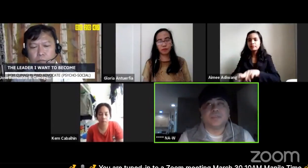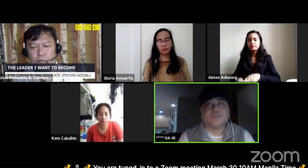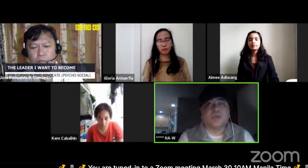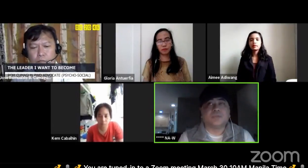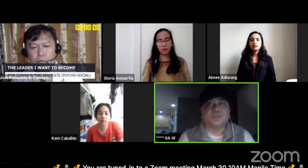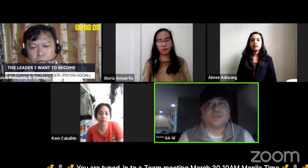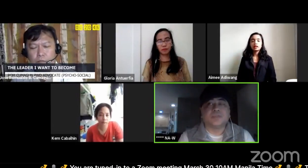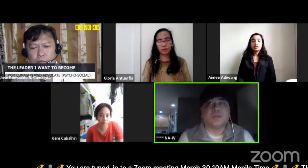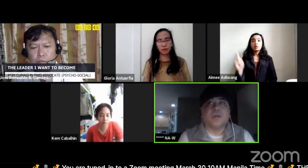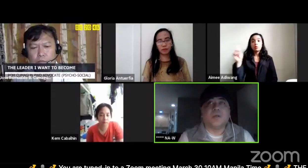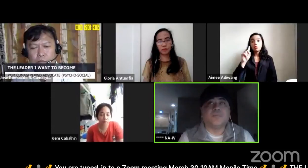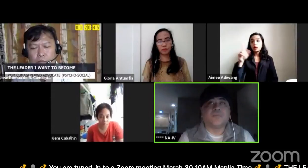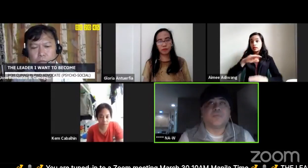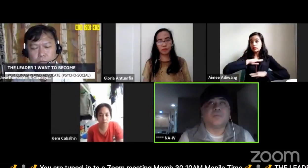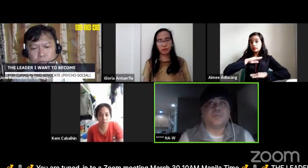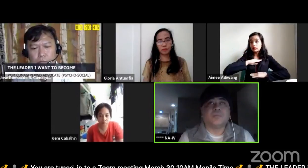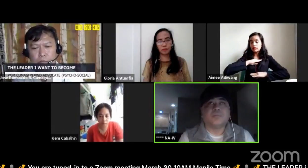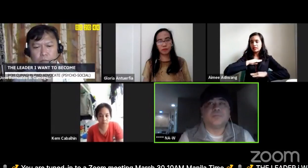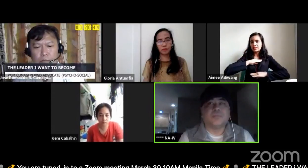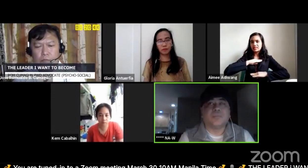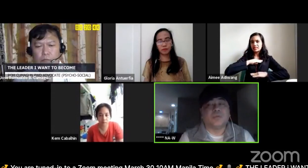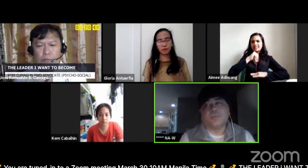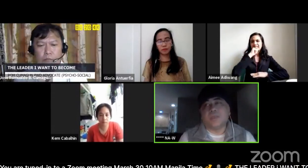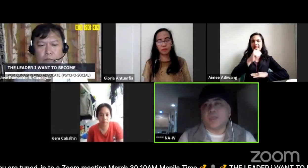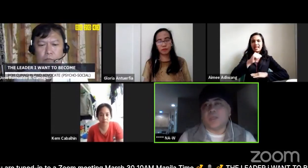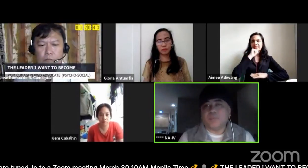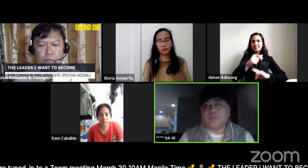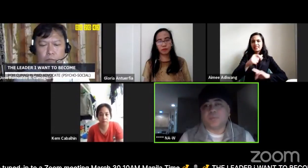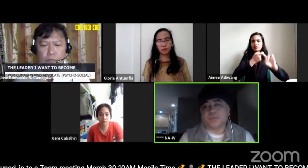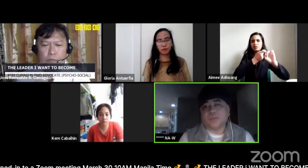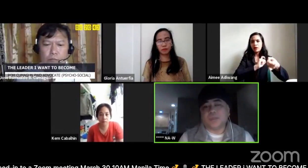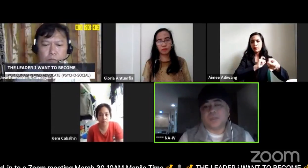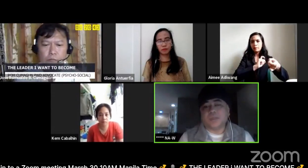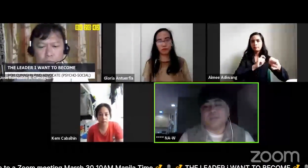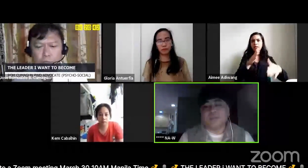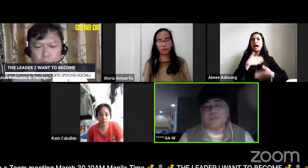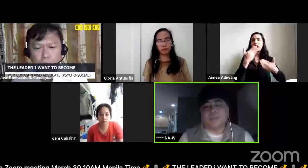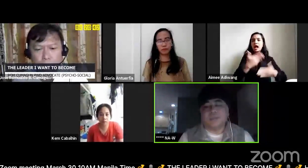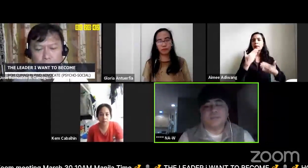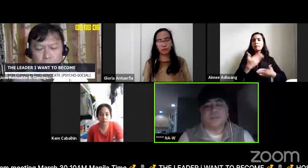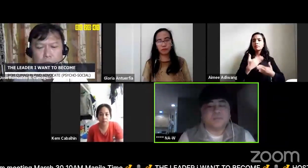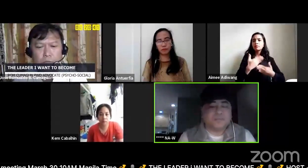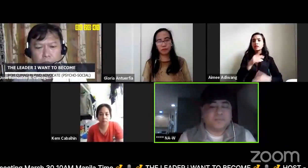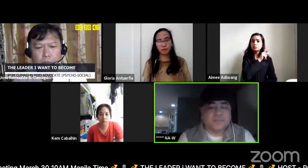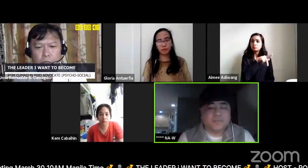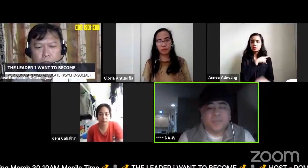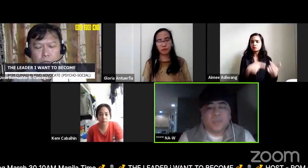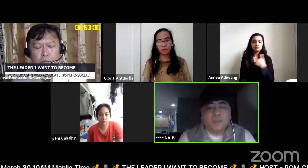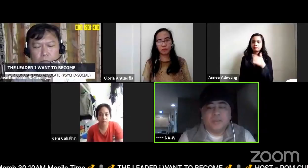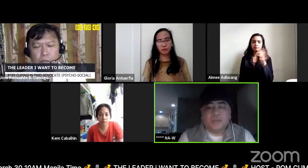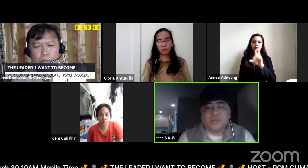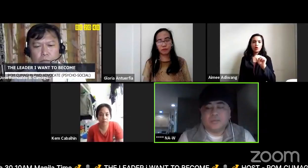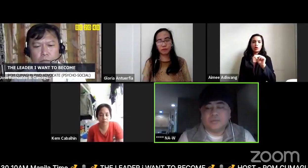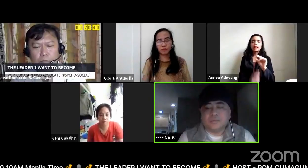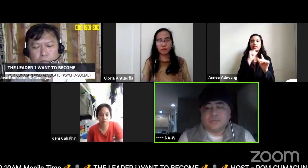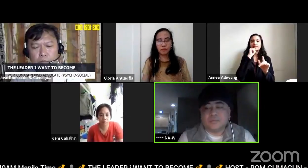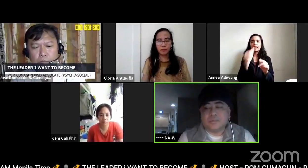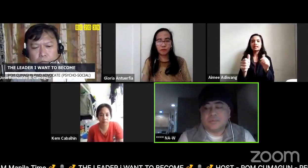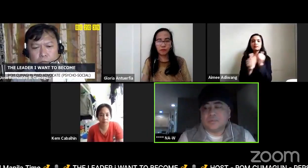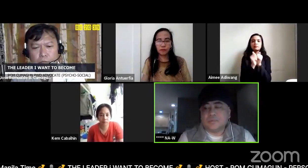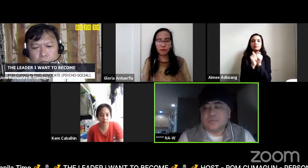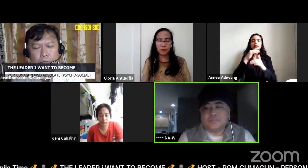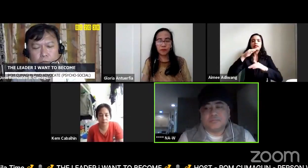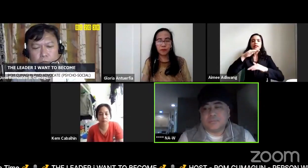So the satisfaction doesn't come from, am I happy personally? Um,